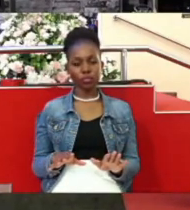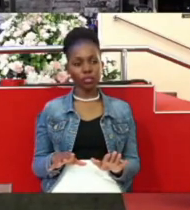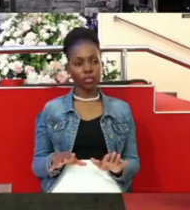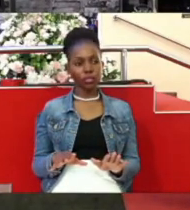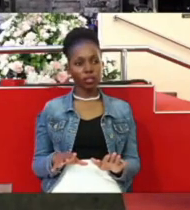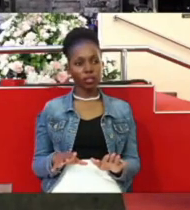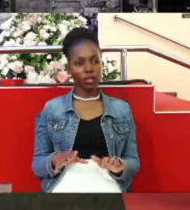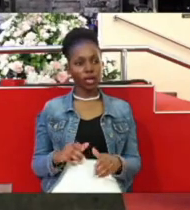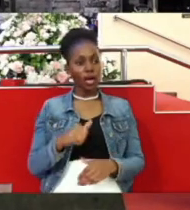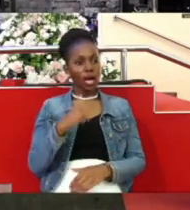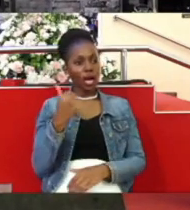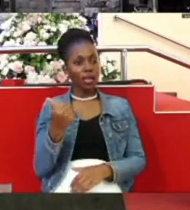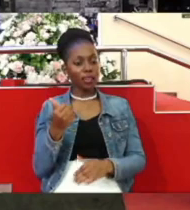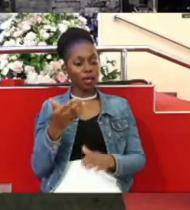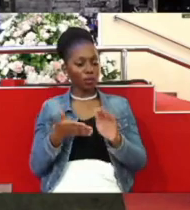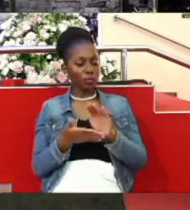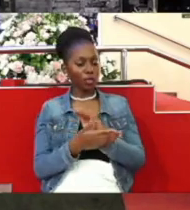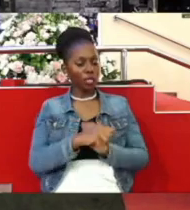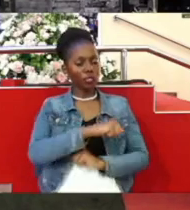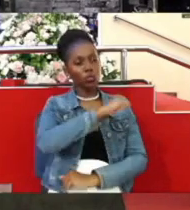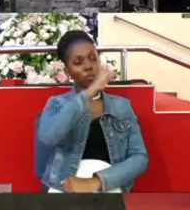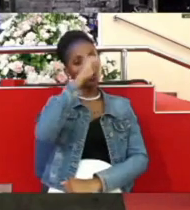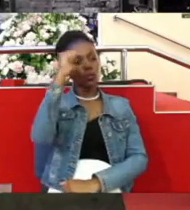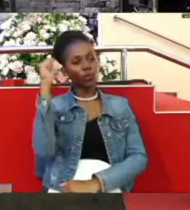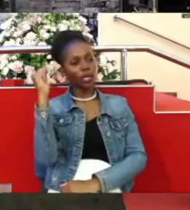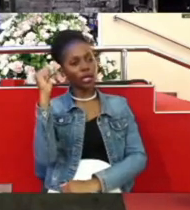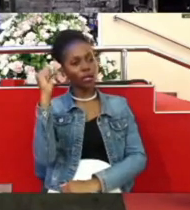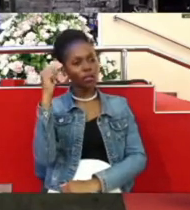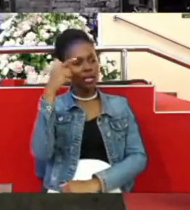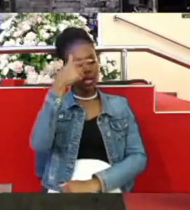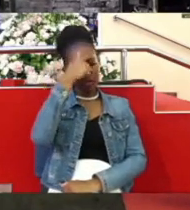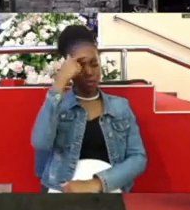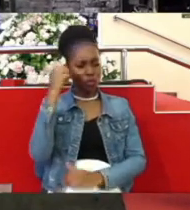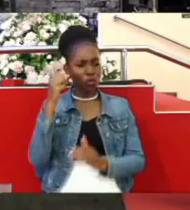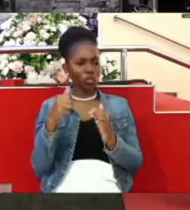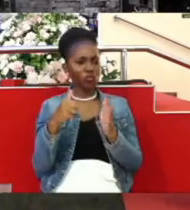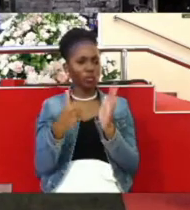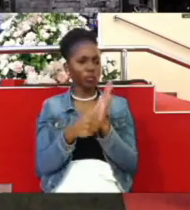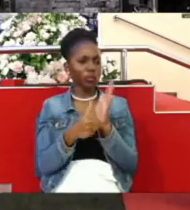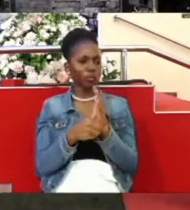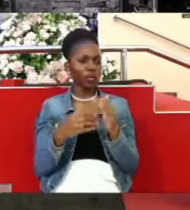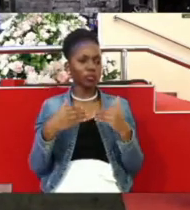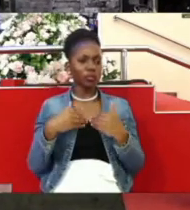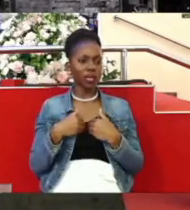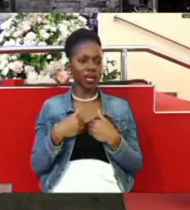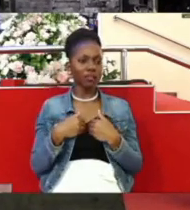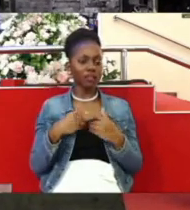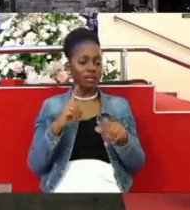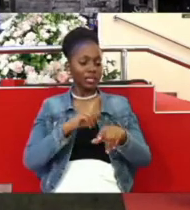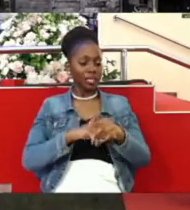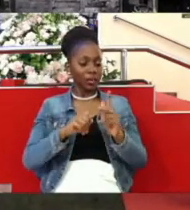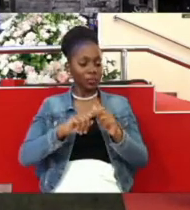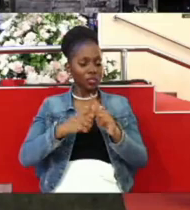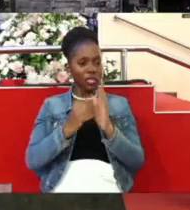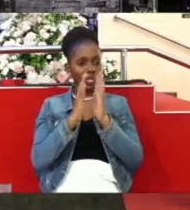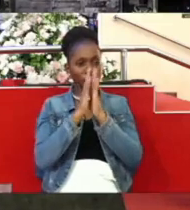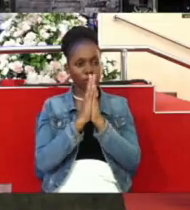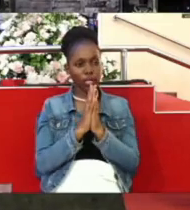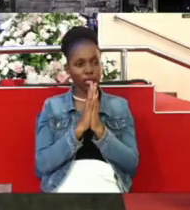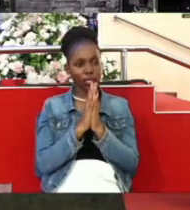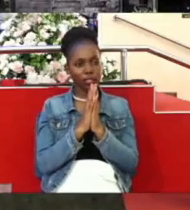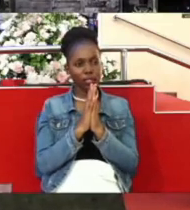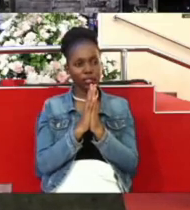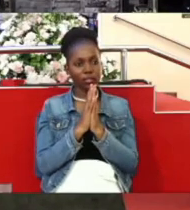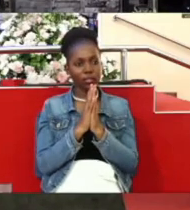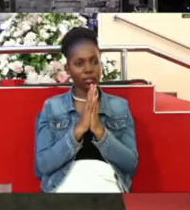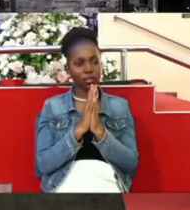Kuna wakati mwingi ambapo unaamuka na kwa sababu ya mambo mengi ambayo umebeba. When you start praying, unapoanza kuomba, the